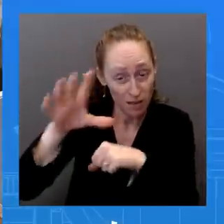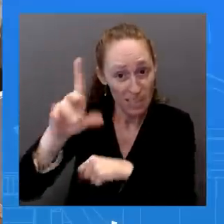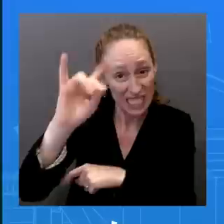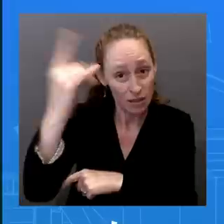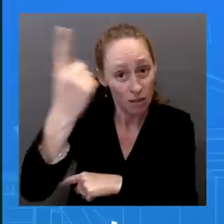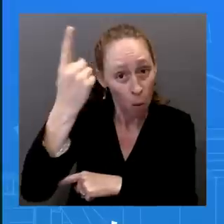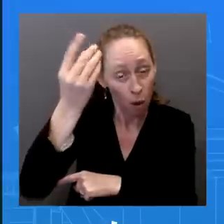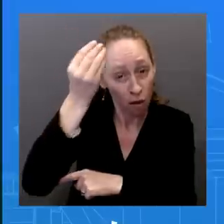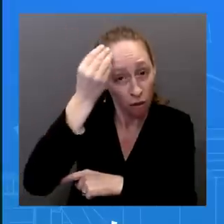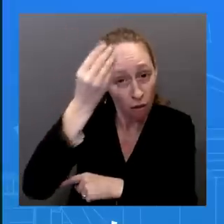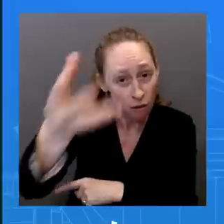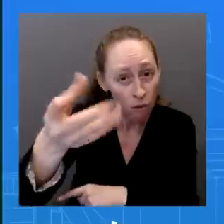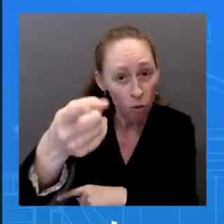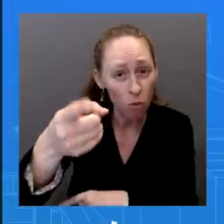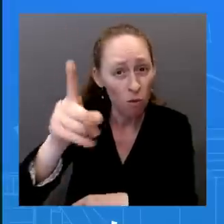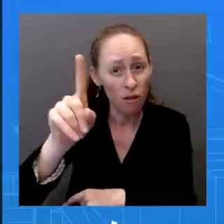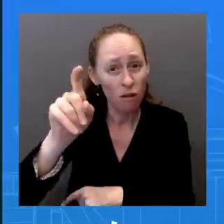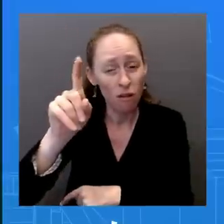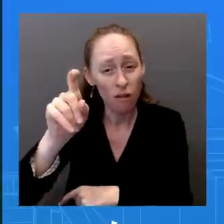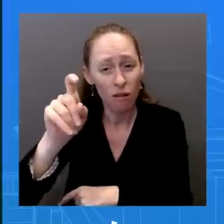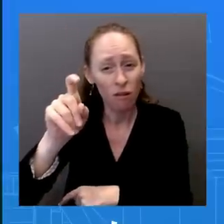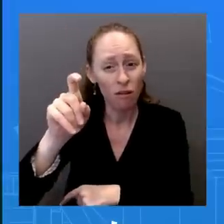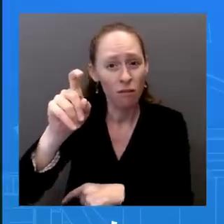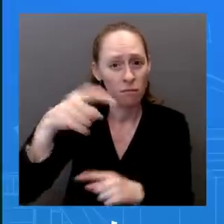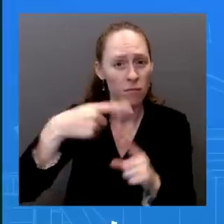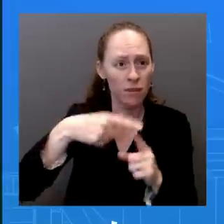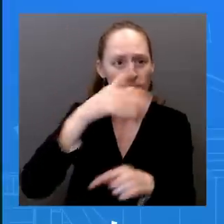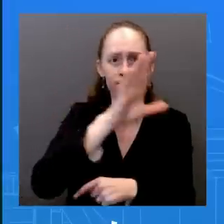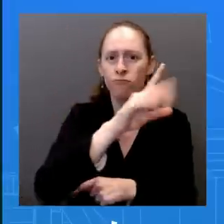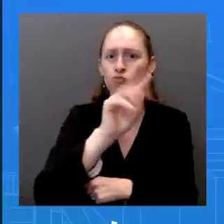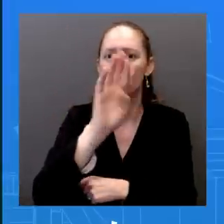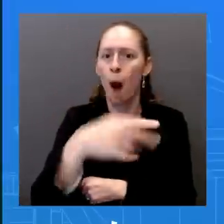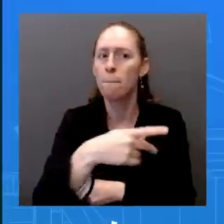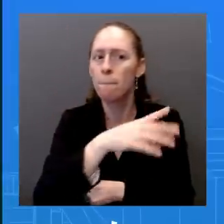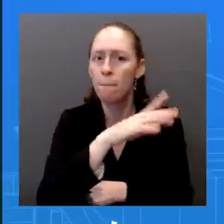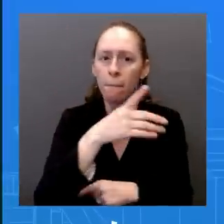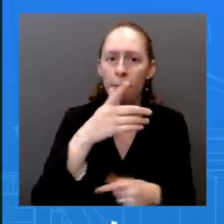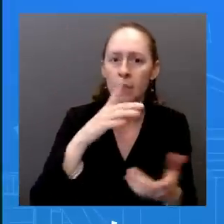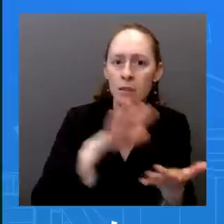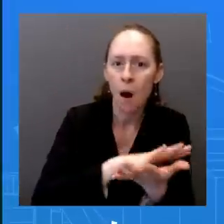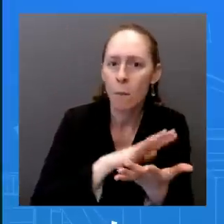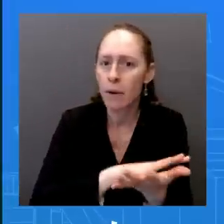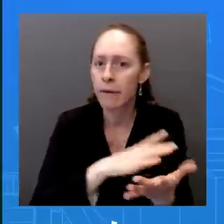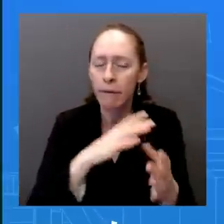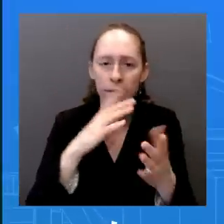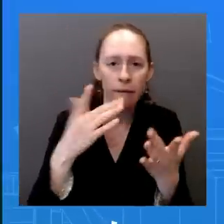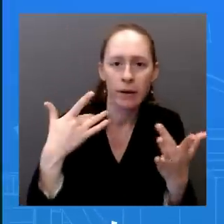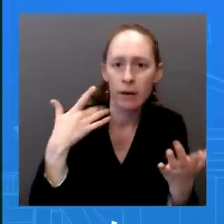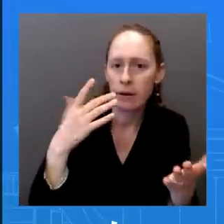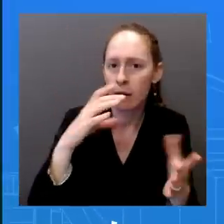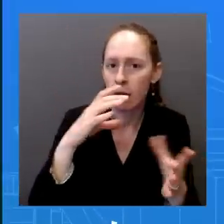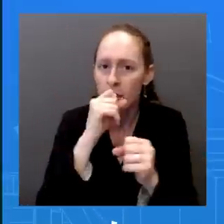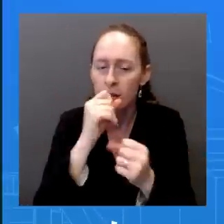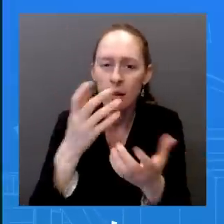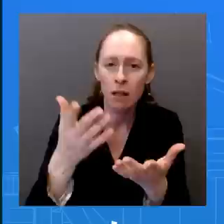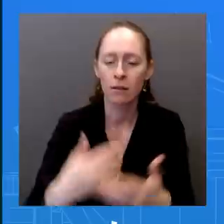Mar-a-Lago? I have not been briefed. The investigation is obviously being handled by the Justice Department, led by the Attorney General, who, of